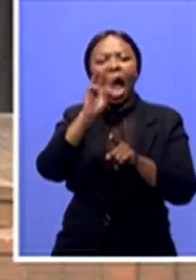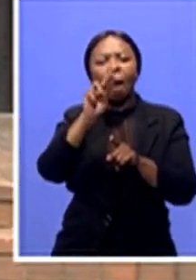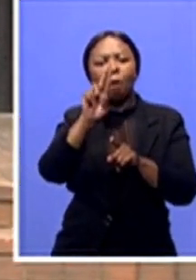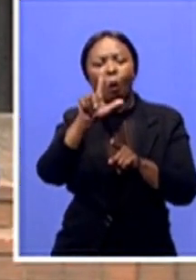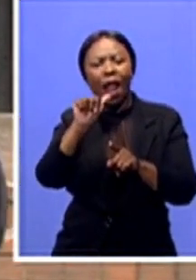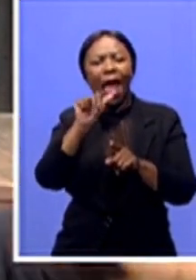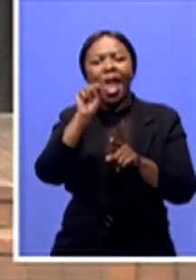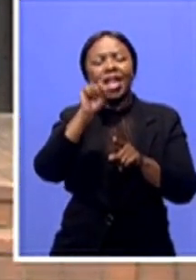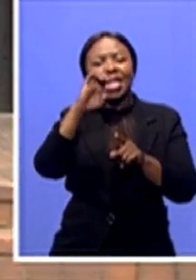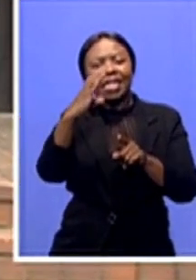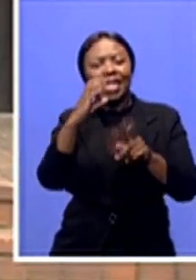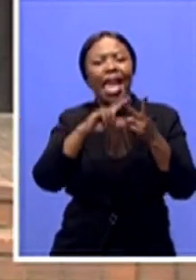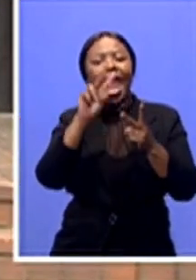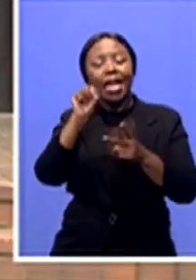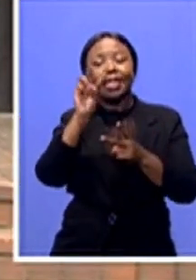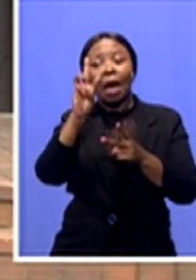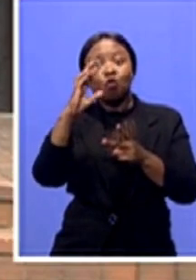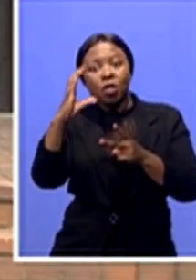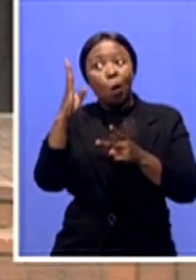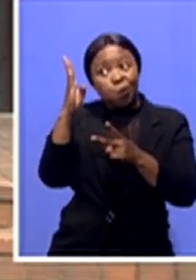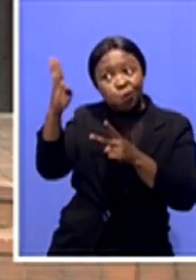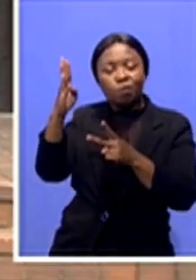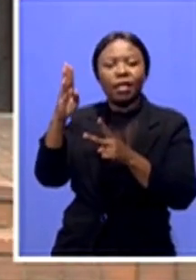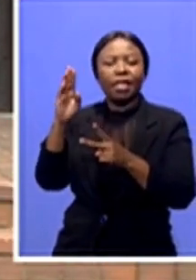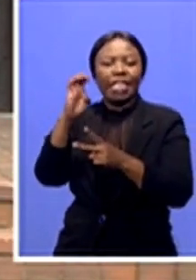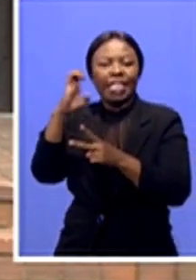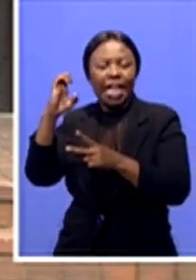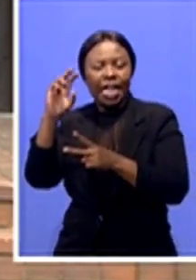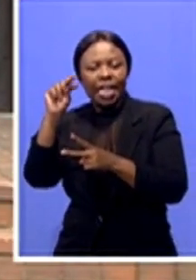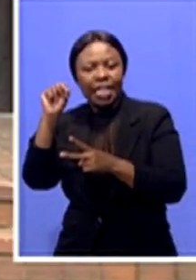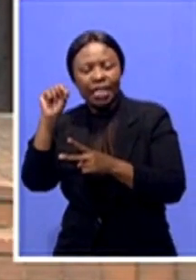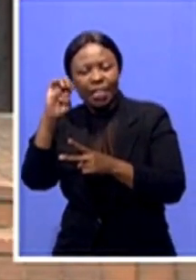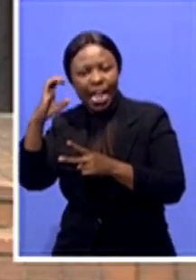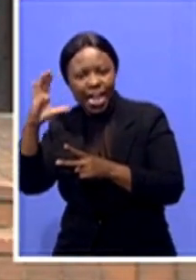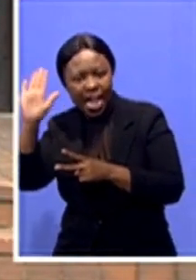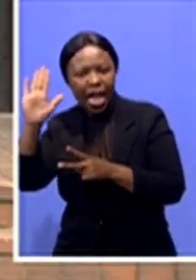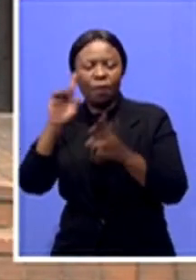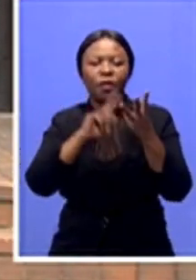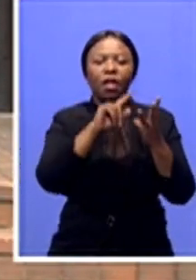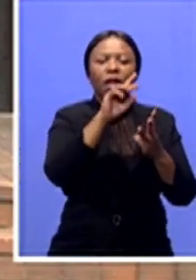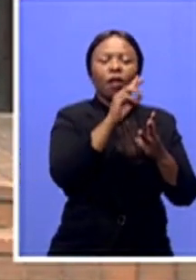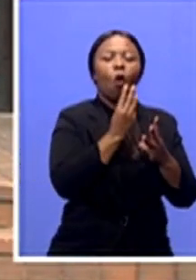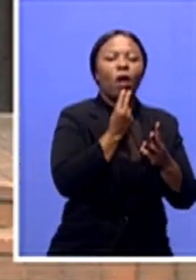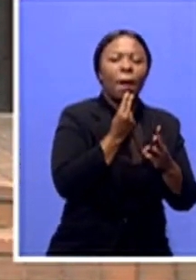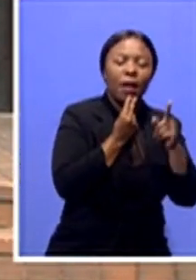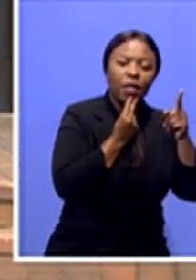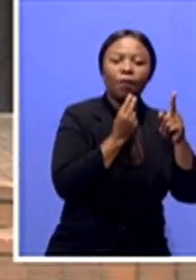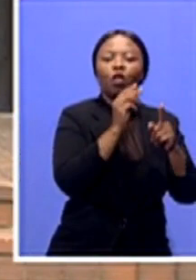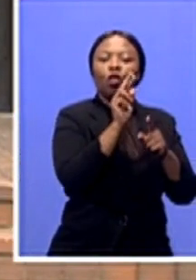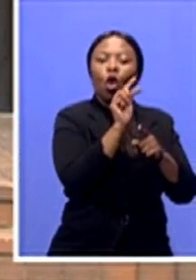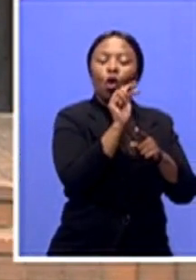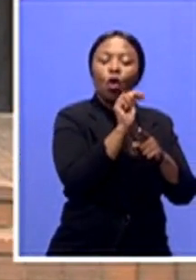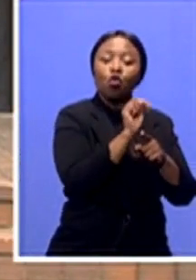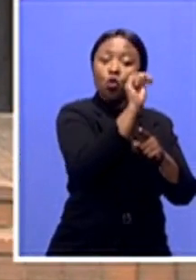the Eastern Cape. The national chairperson, Gwede Mantashe, is in the Northwest Province, where he largely focuses